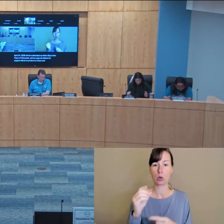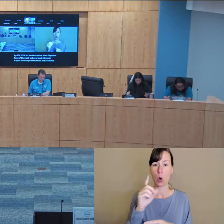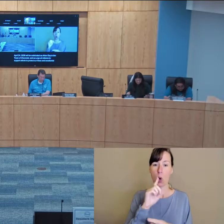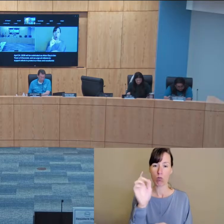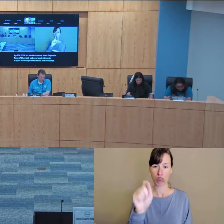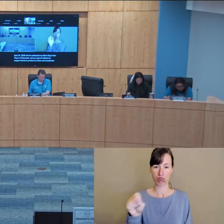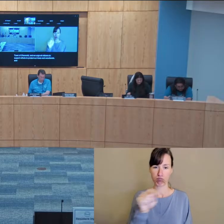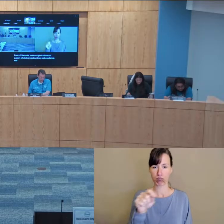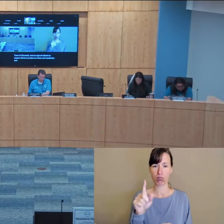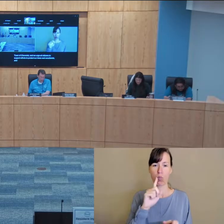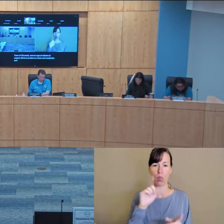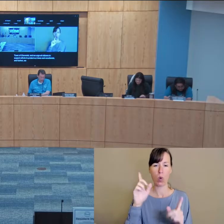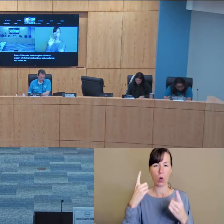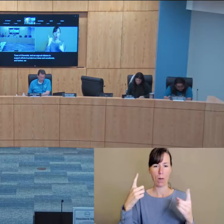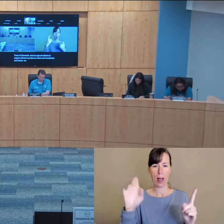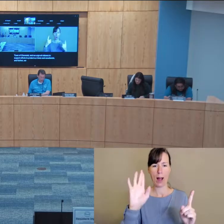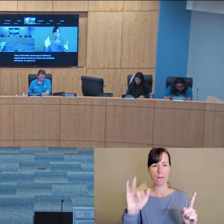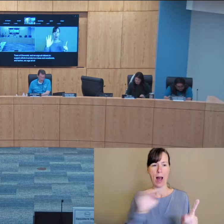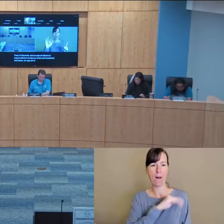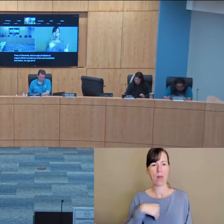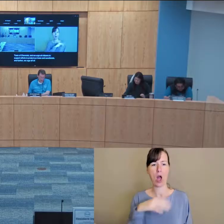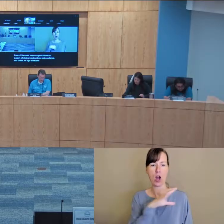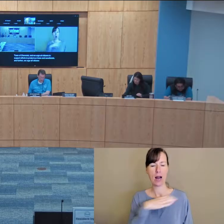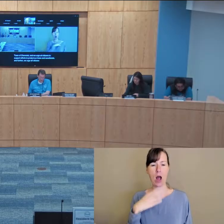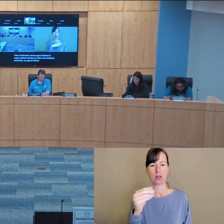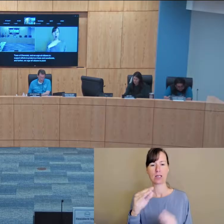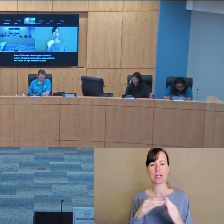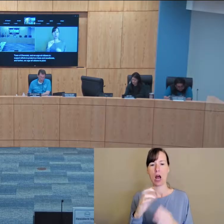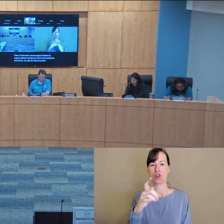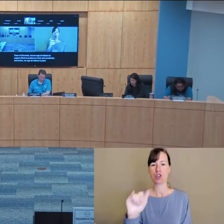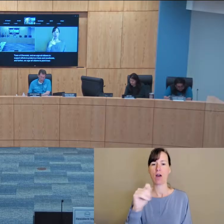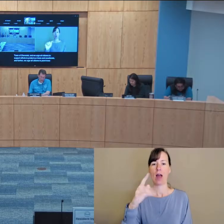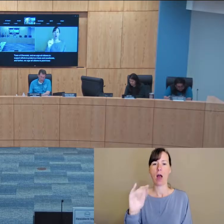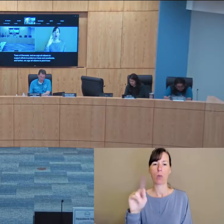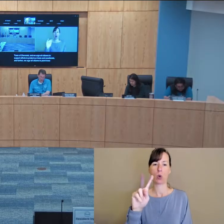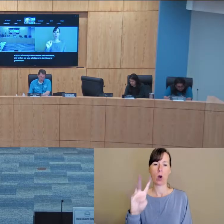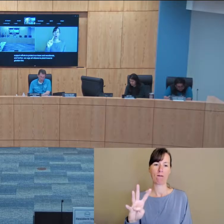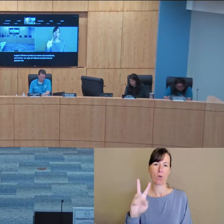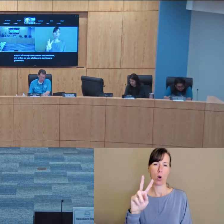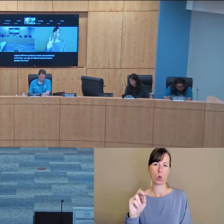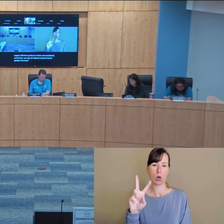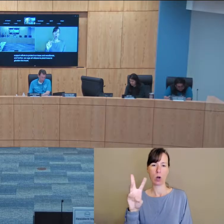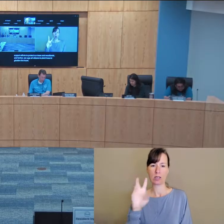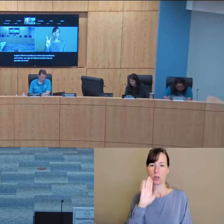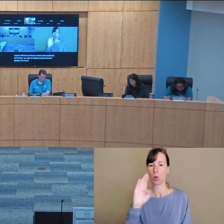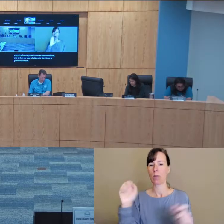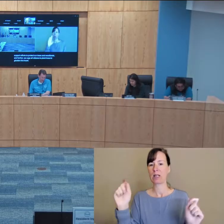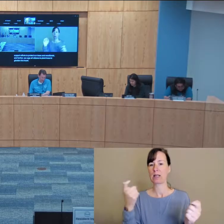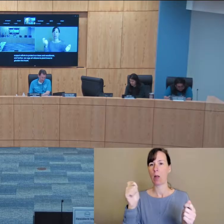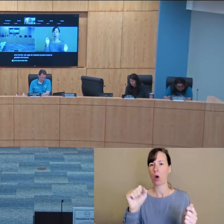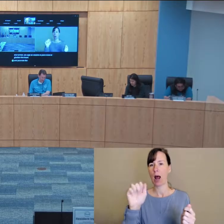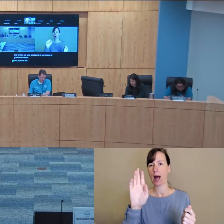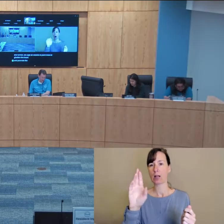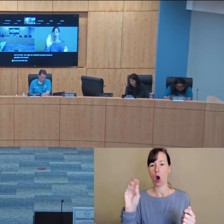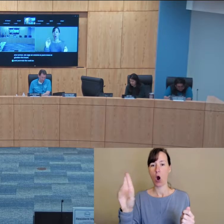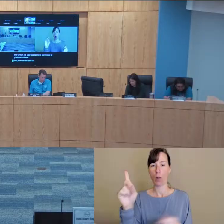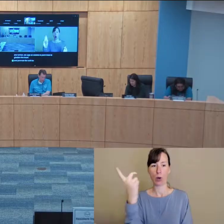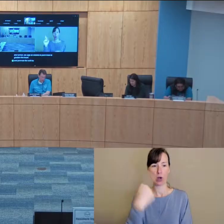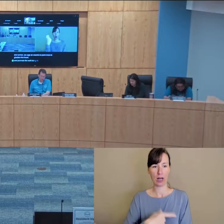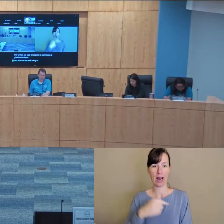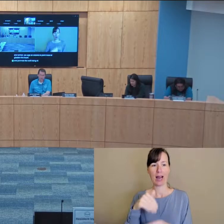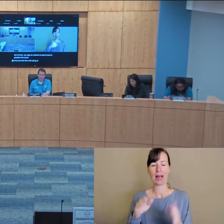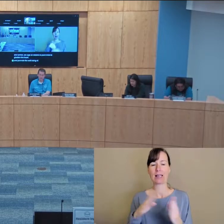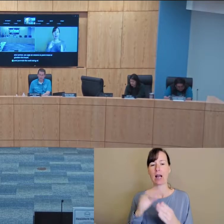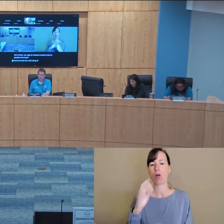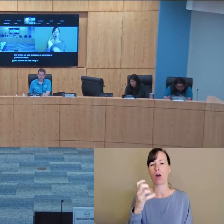And further, we urge all citizens to plant trees to gladden the heart and promote the well-being of